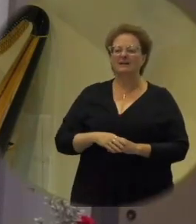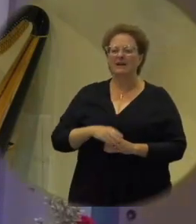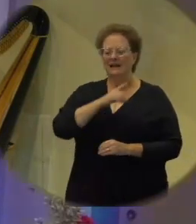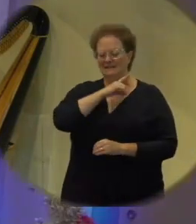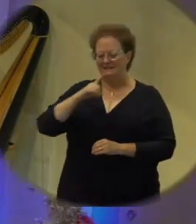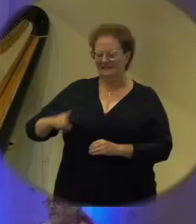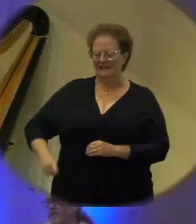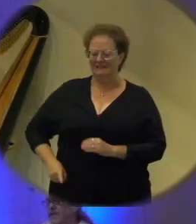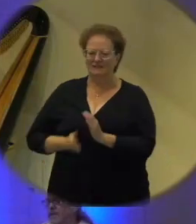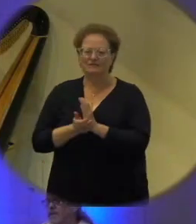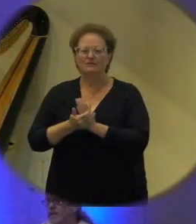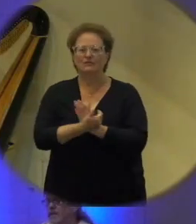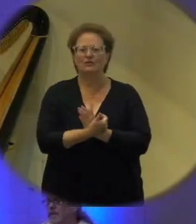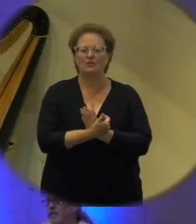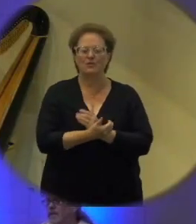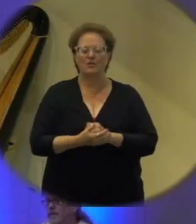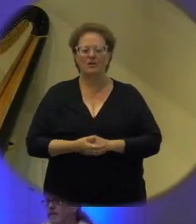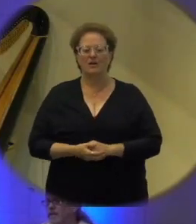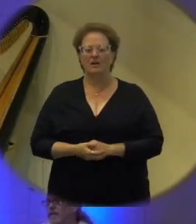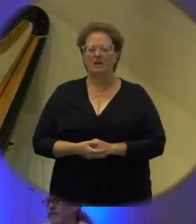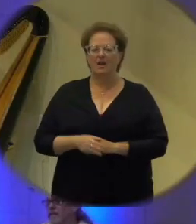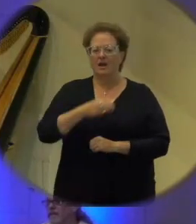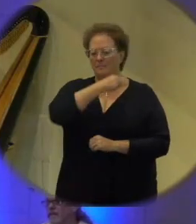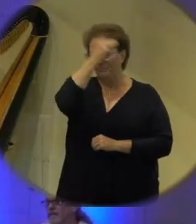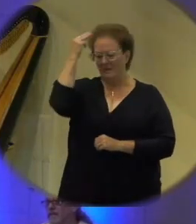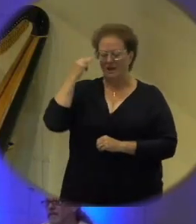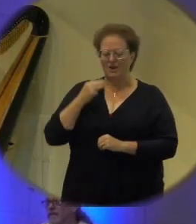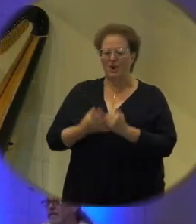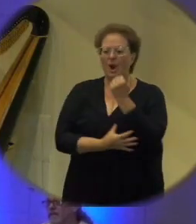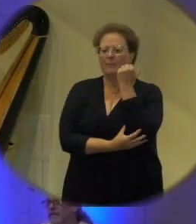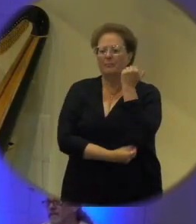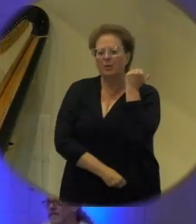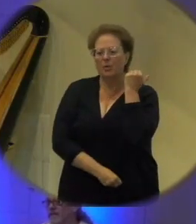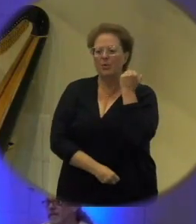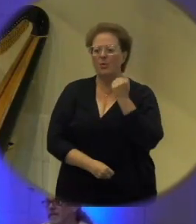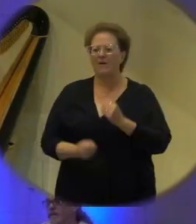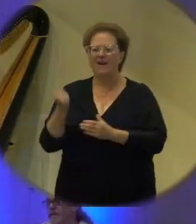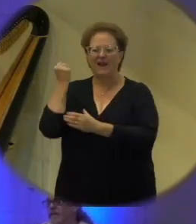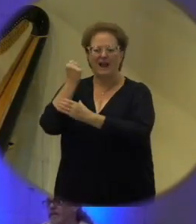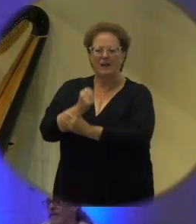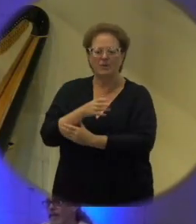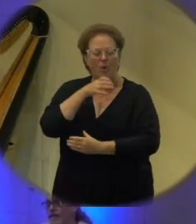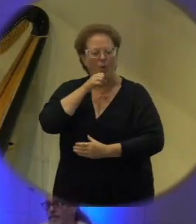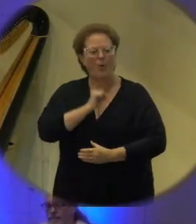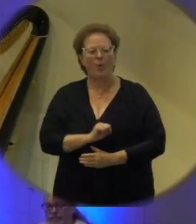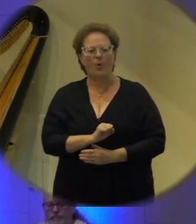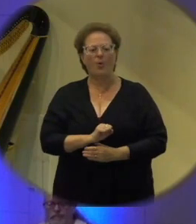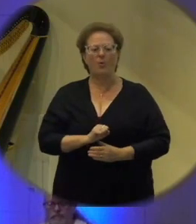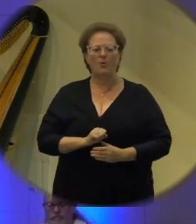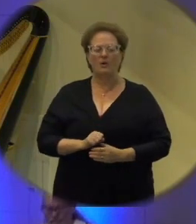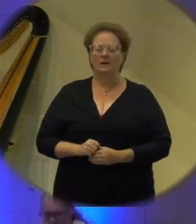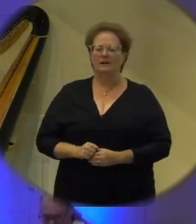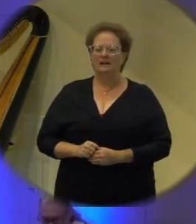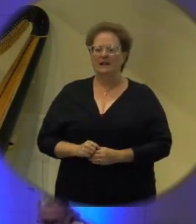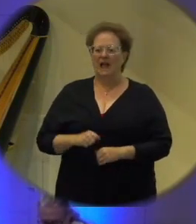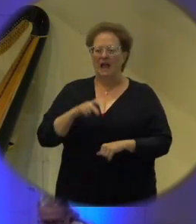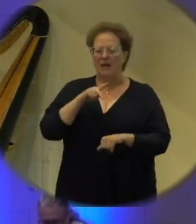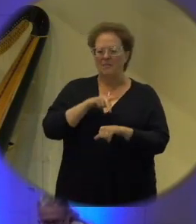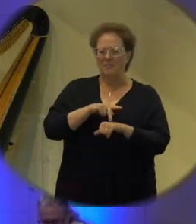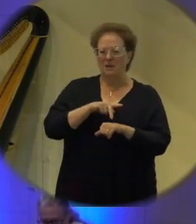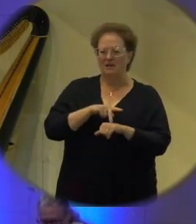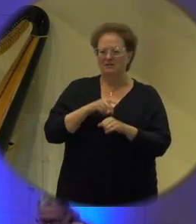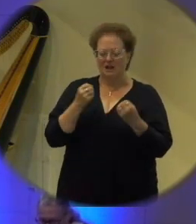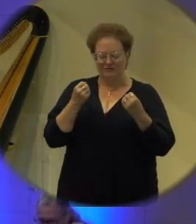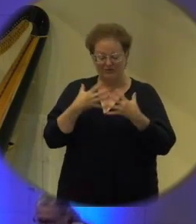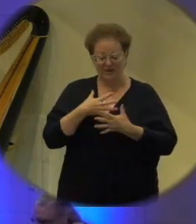affair. Solomon was too rich. Mary was too poor. Abraham was too old. David was too young. Peter was afraid of death. And Lazarus